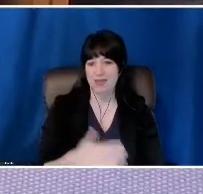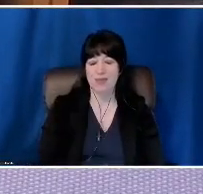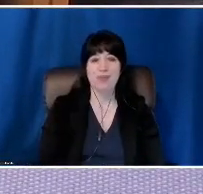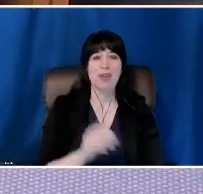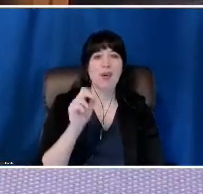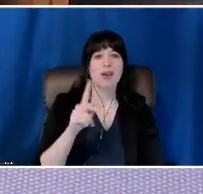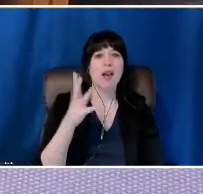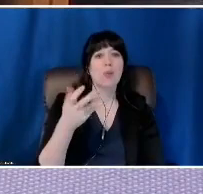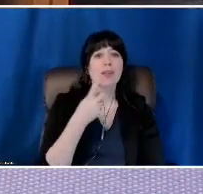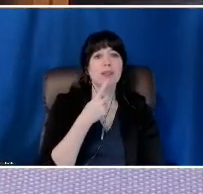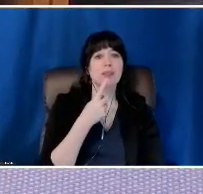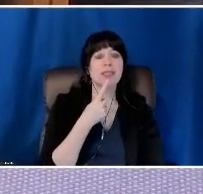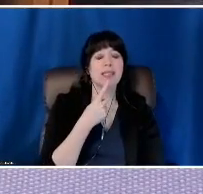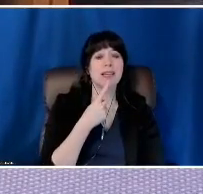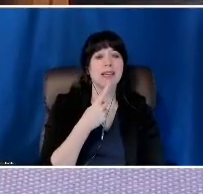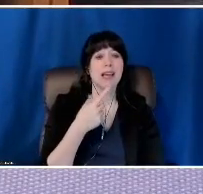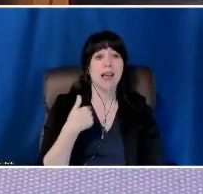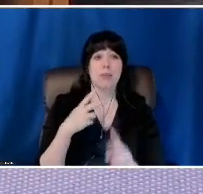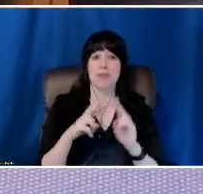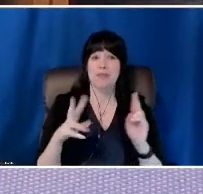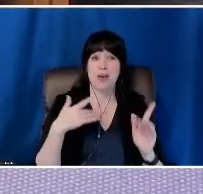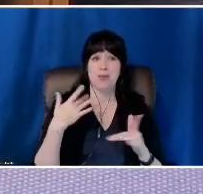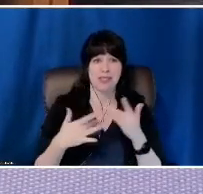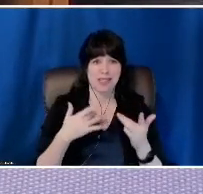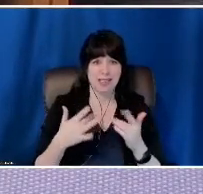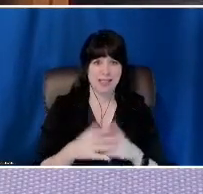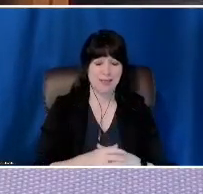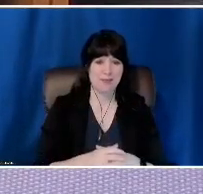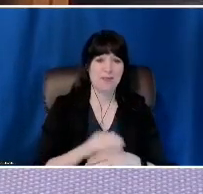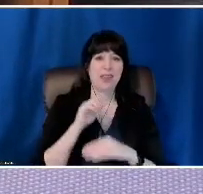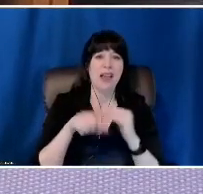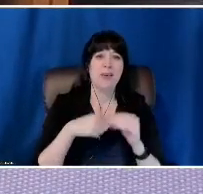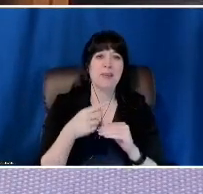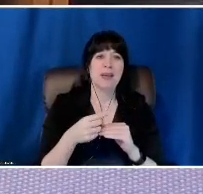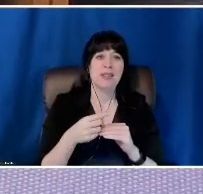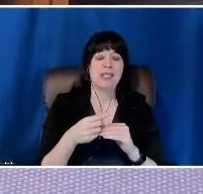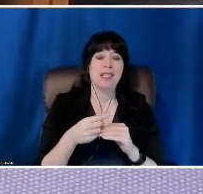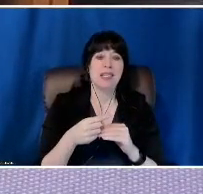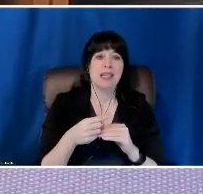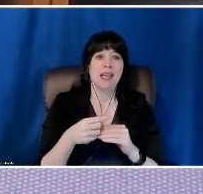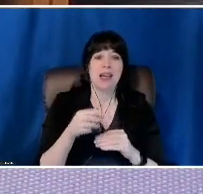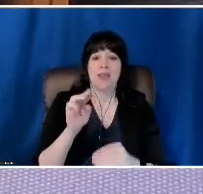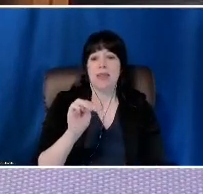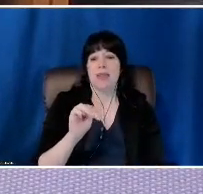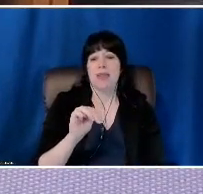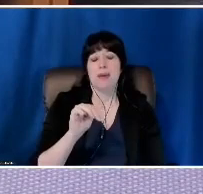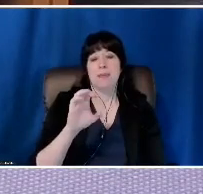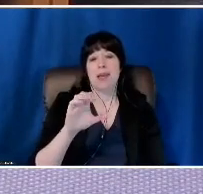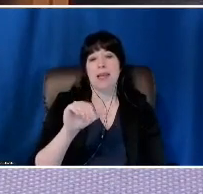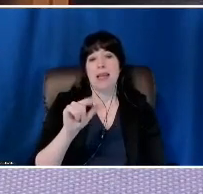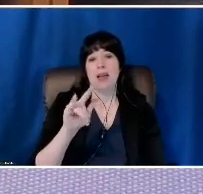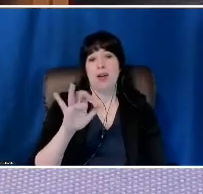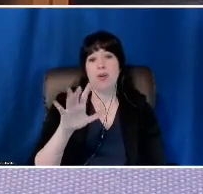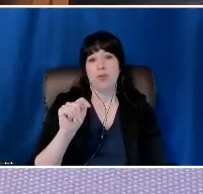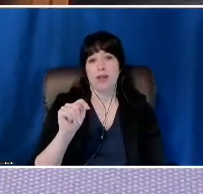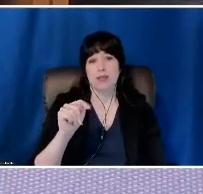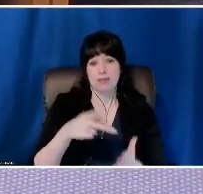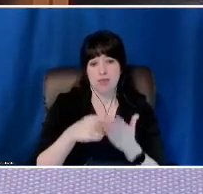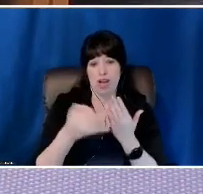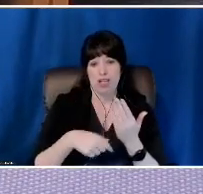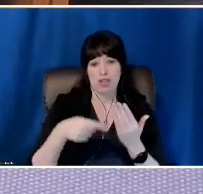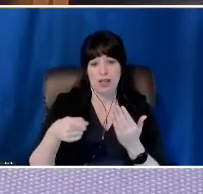want to say that I'm very excited about the McGillcrest project. This has been something long in